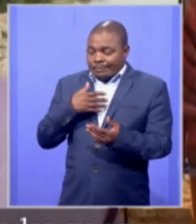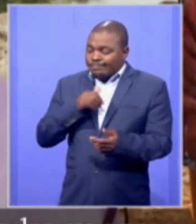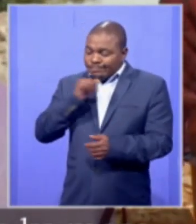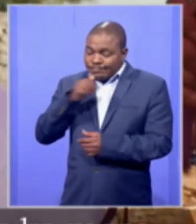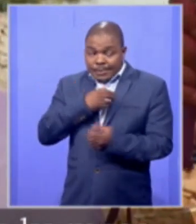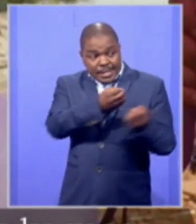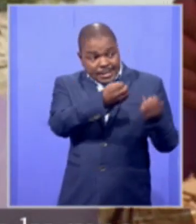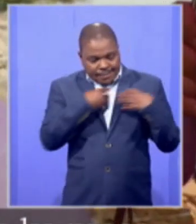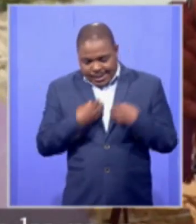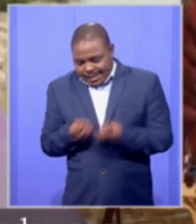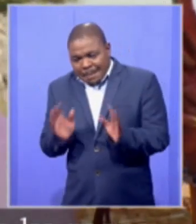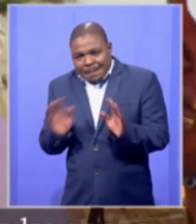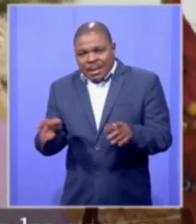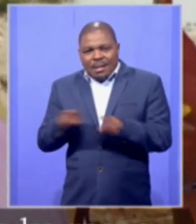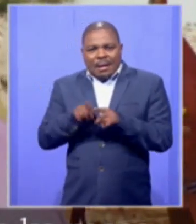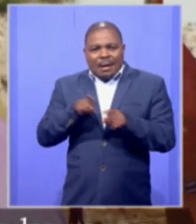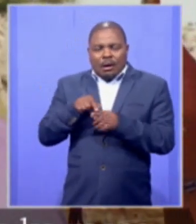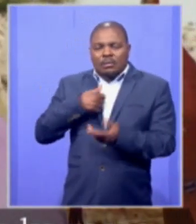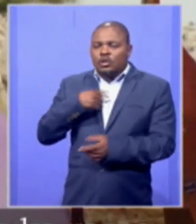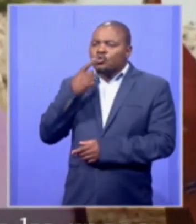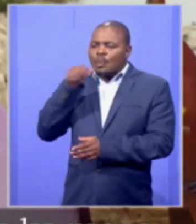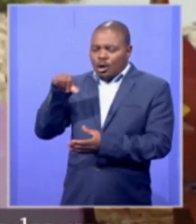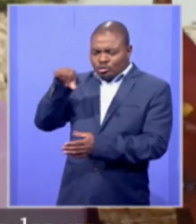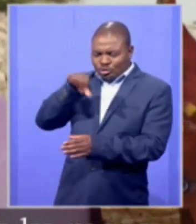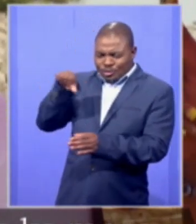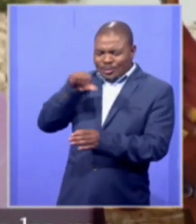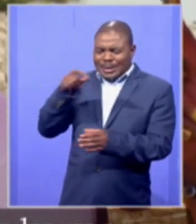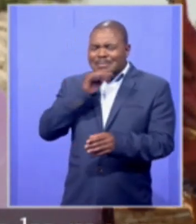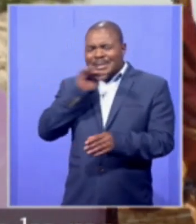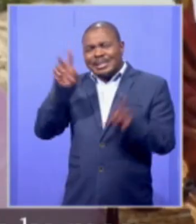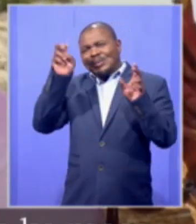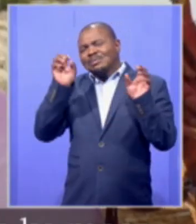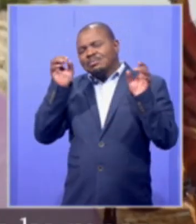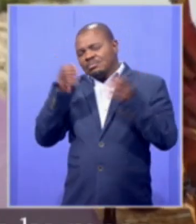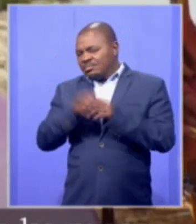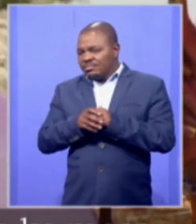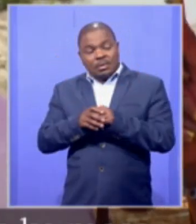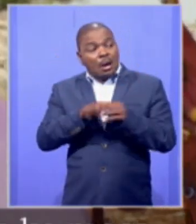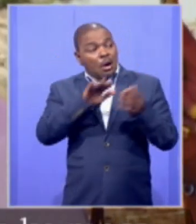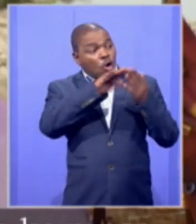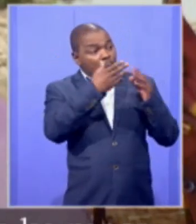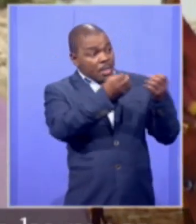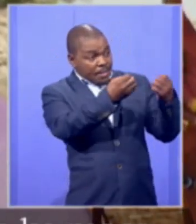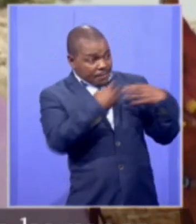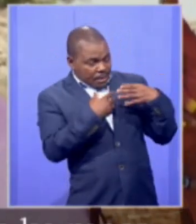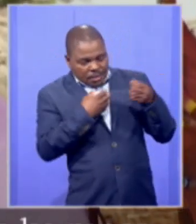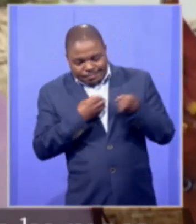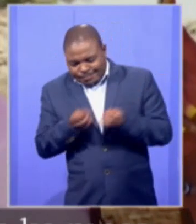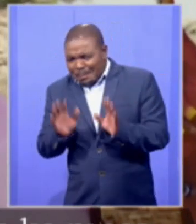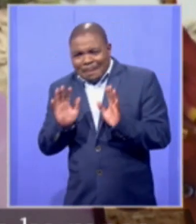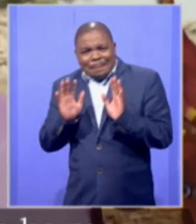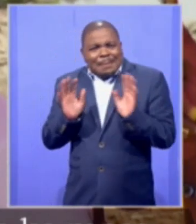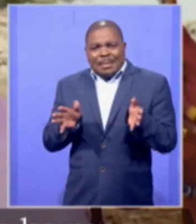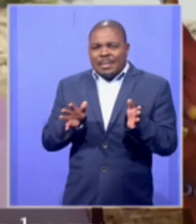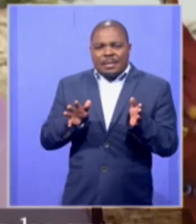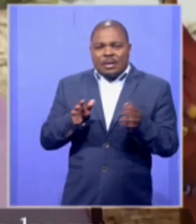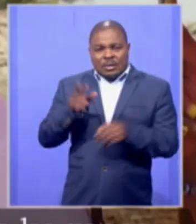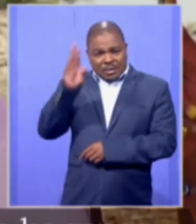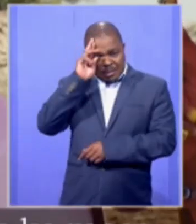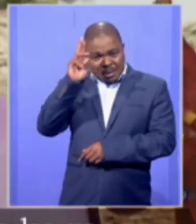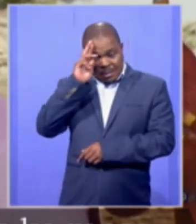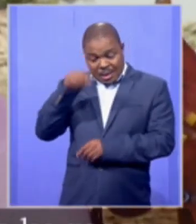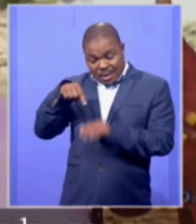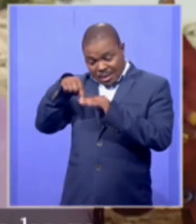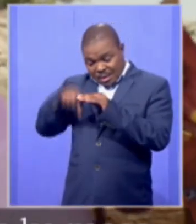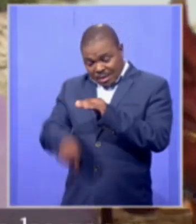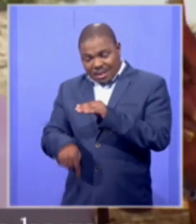kganya bo mayonnaise bo di tomate sauce yona se kganye ka re ka batla go bua ka yona gona dijo tse re tla di fuang ke batho gafe batho bana o tlhaloganye ntate dijo tse ke na mo mokoteng ke dijo